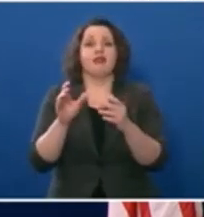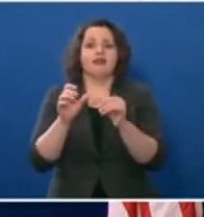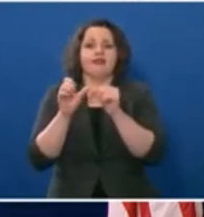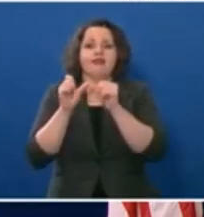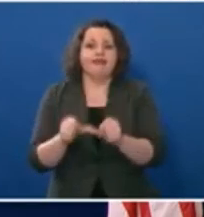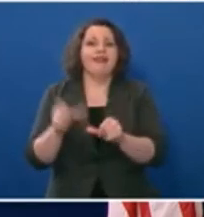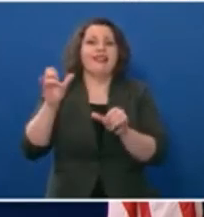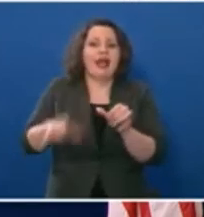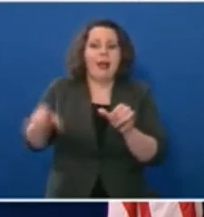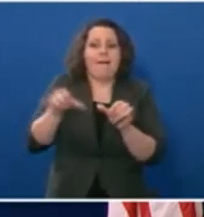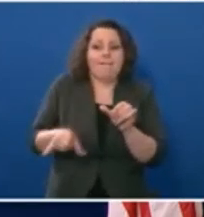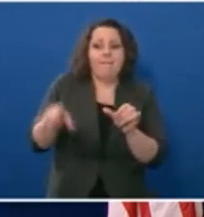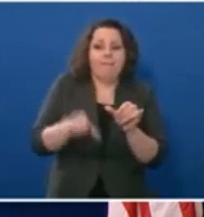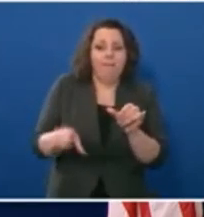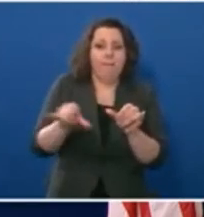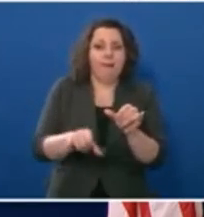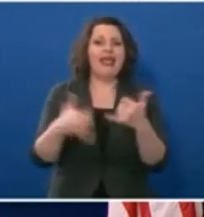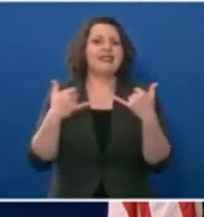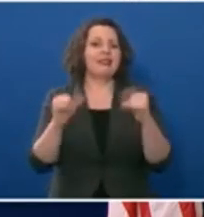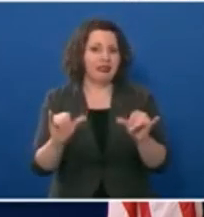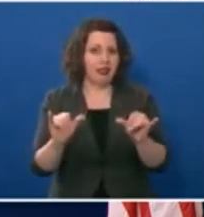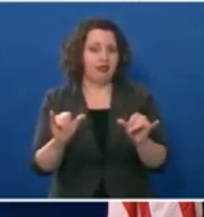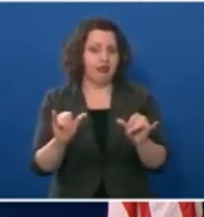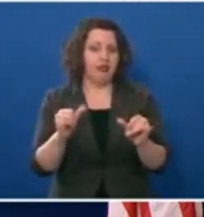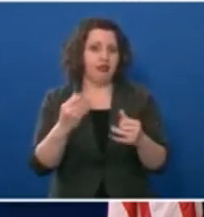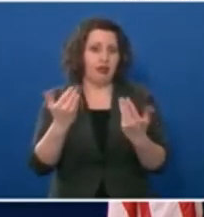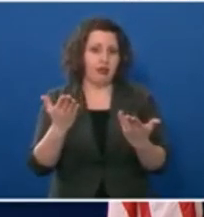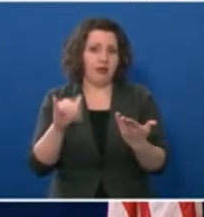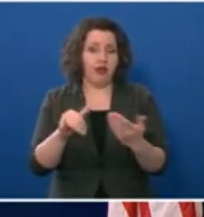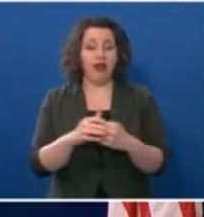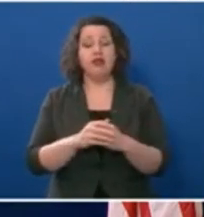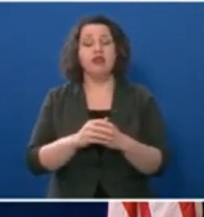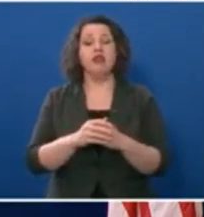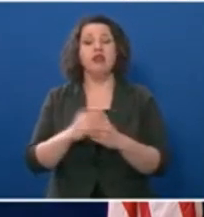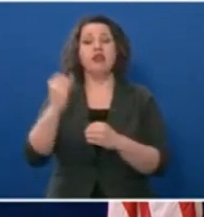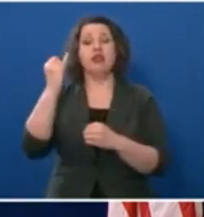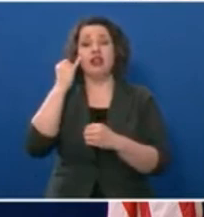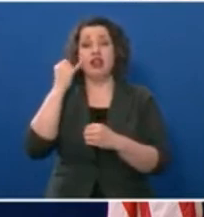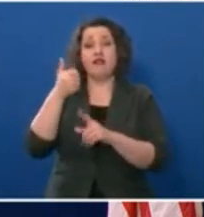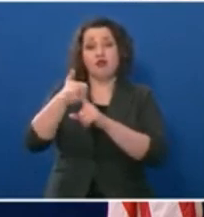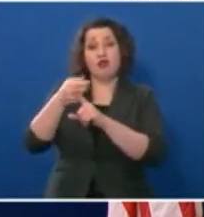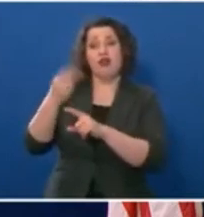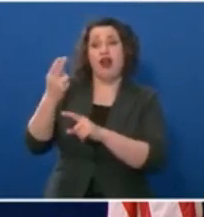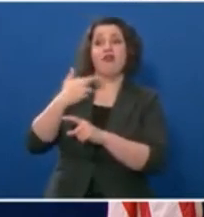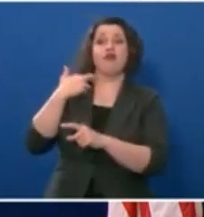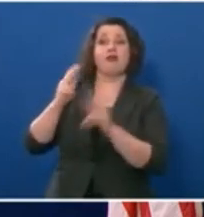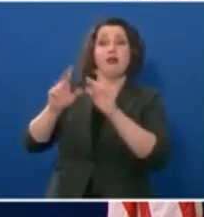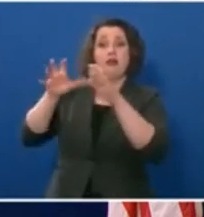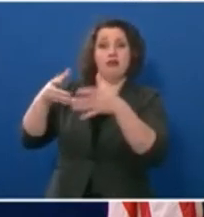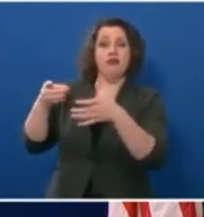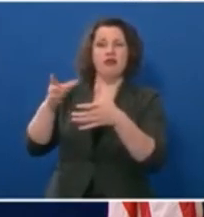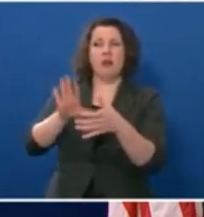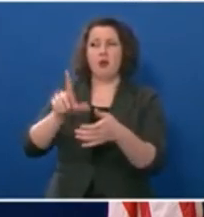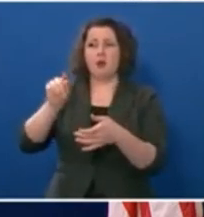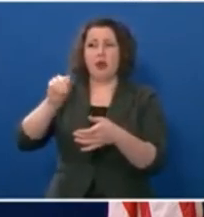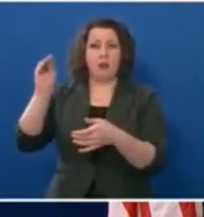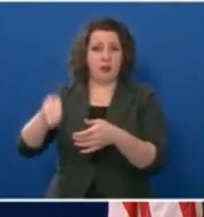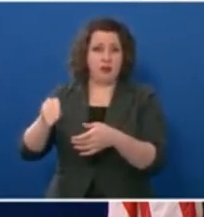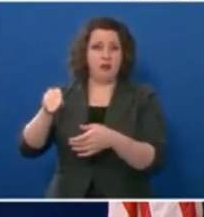time and is still the recommendation. If you fall into that vulnerable population, it's about 20%